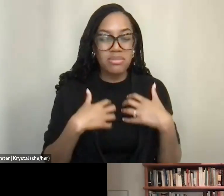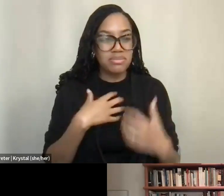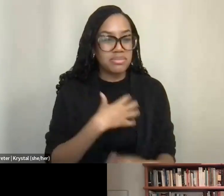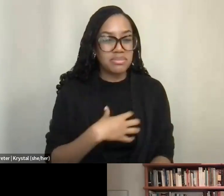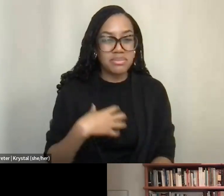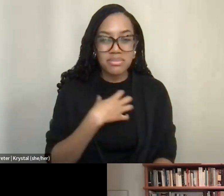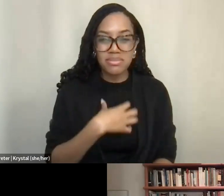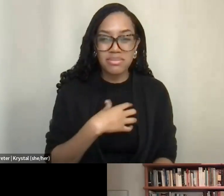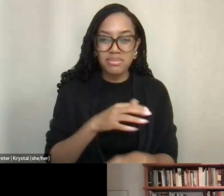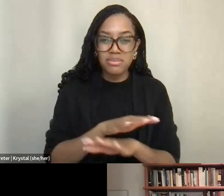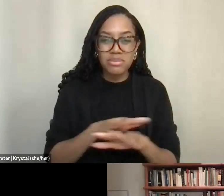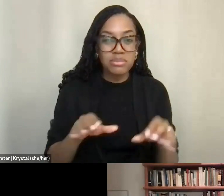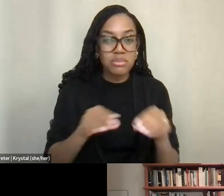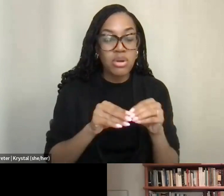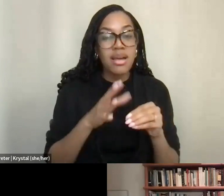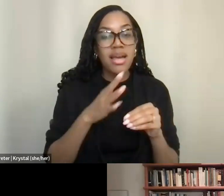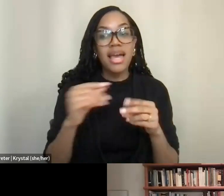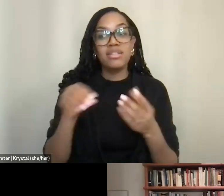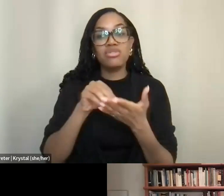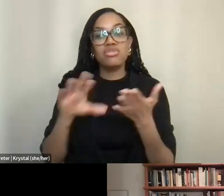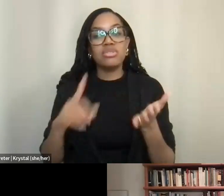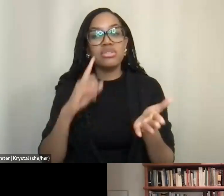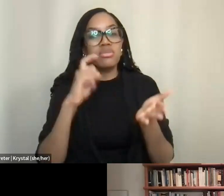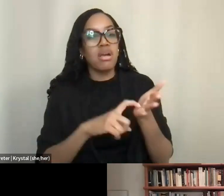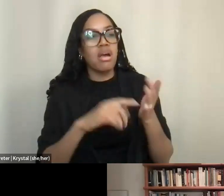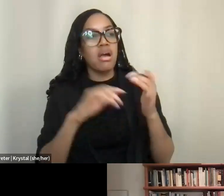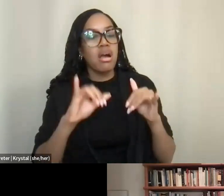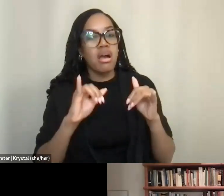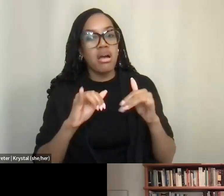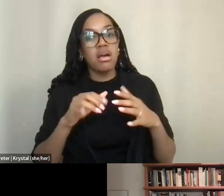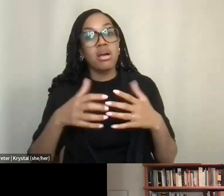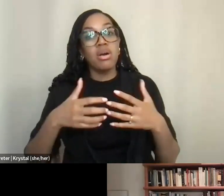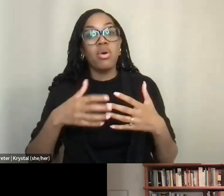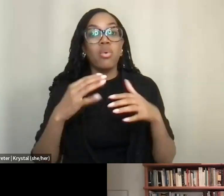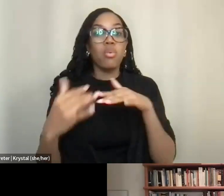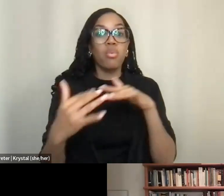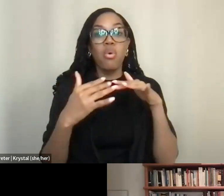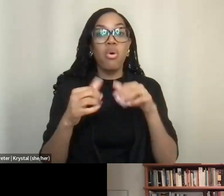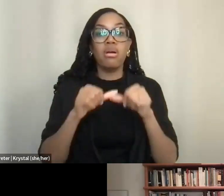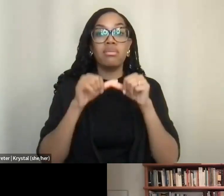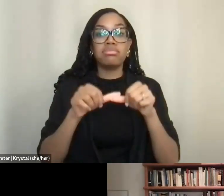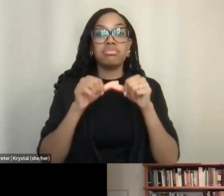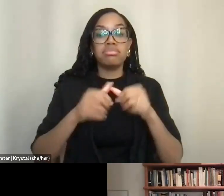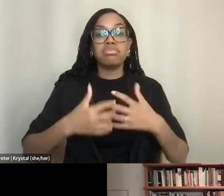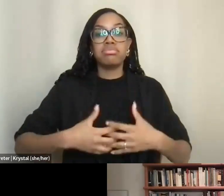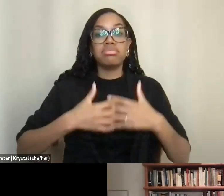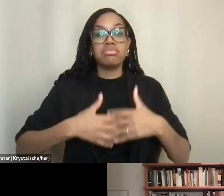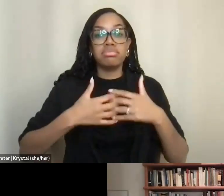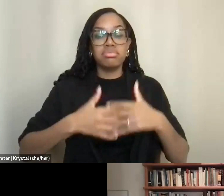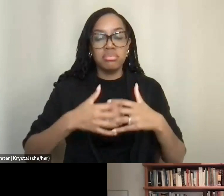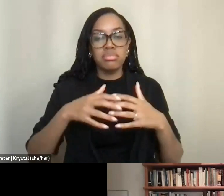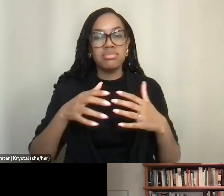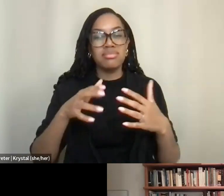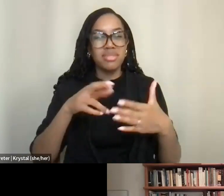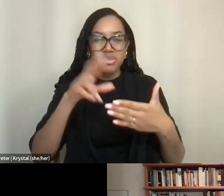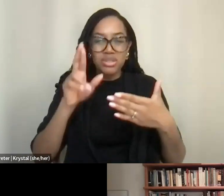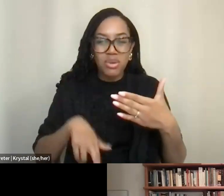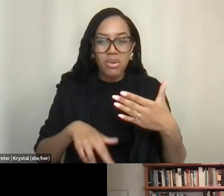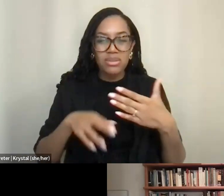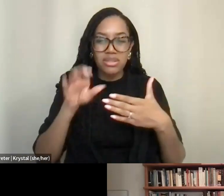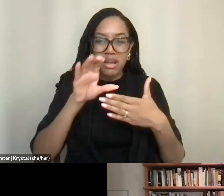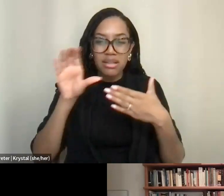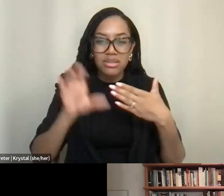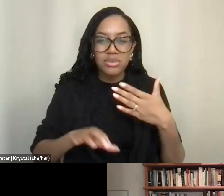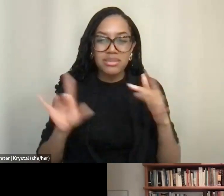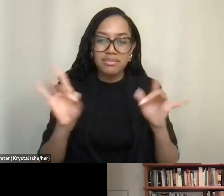consequences of the U.S. war machine. We need young people to come to see themselves as activists for peace and justice, to recognize